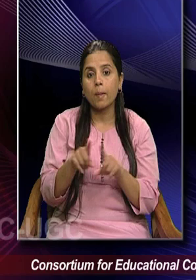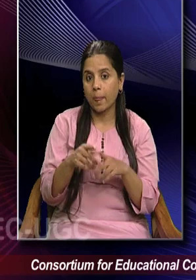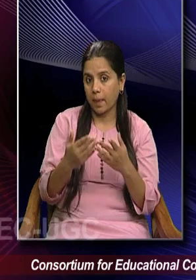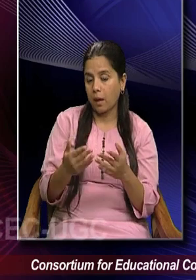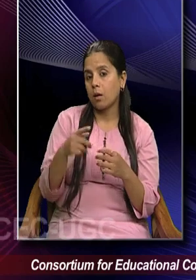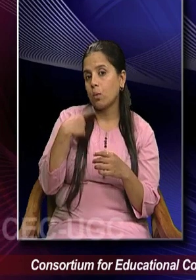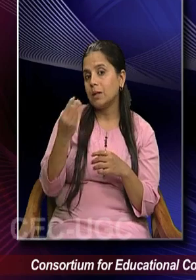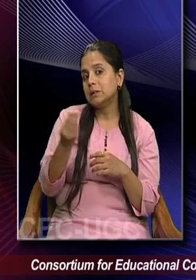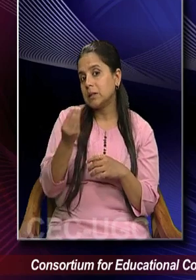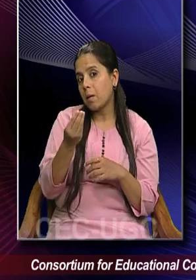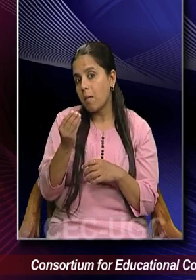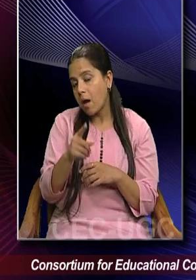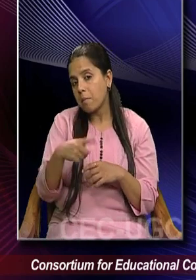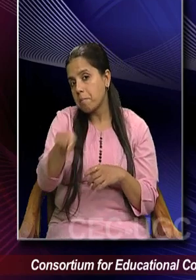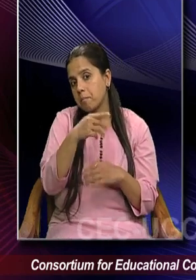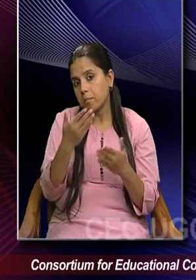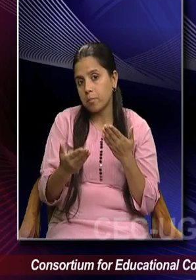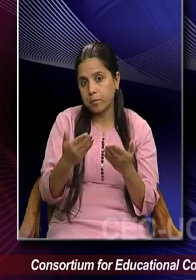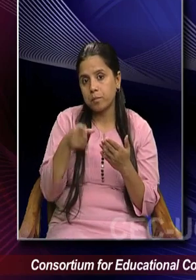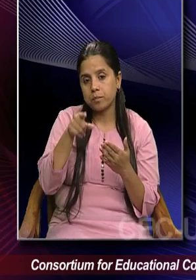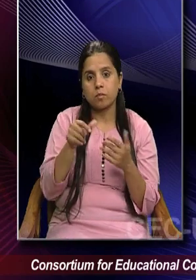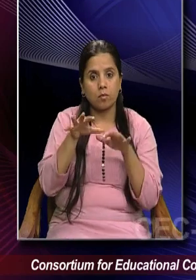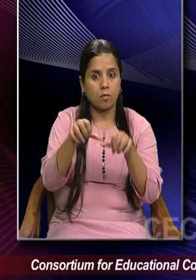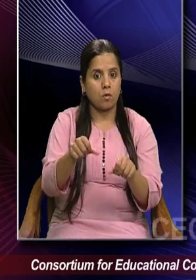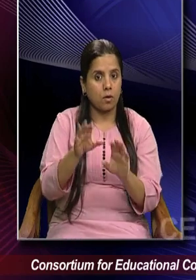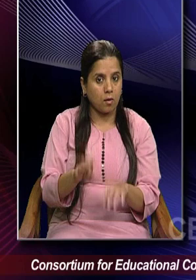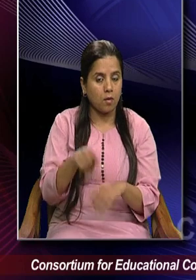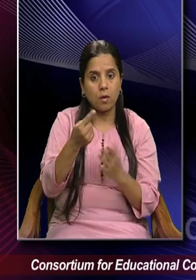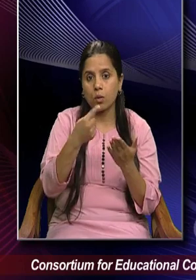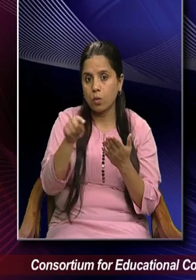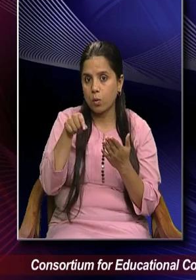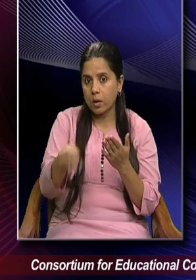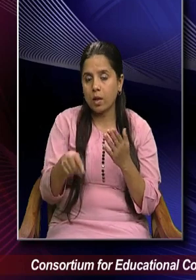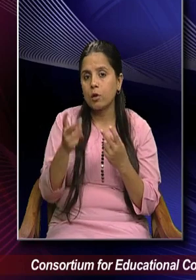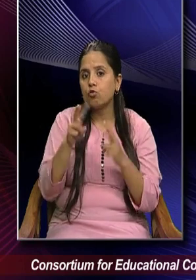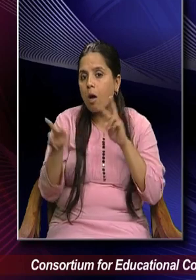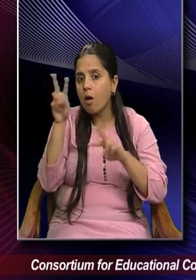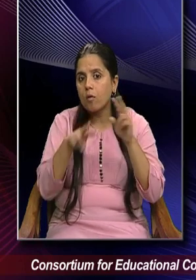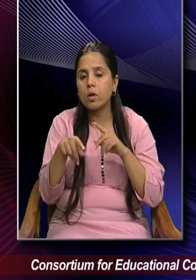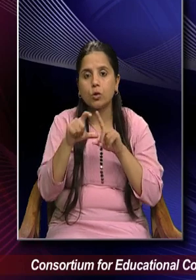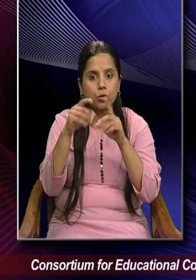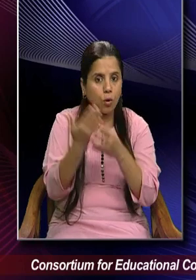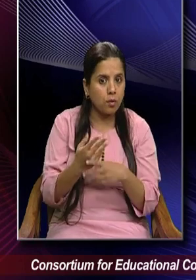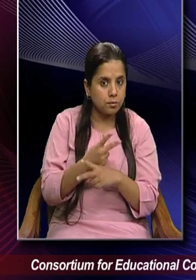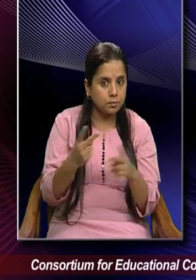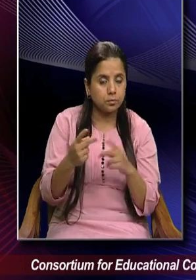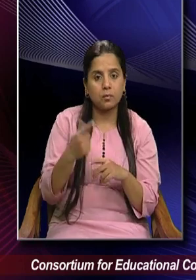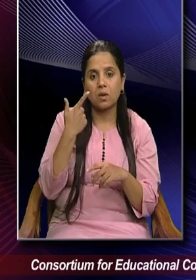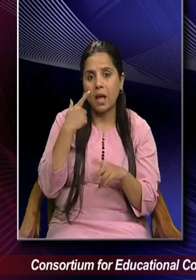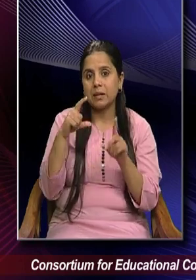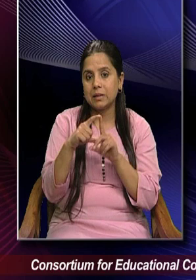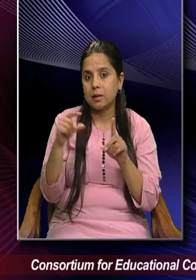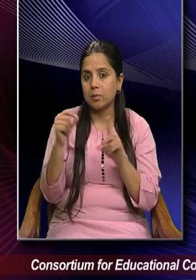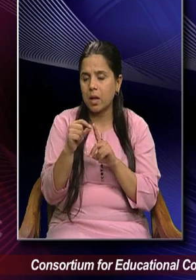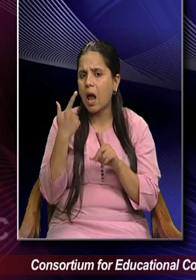though some of them may be in possession of valid travel documents. And IDP. What